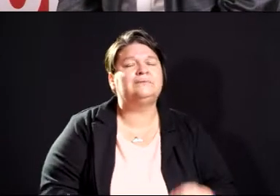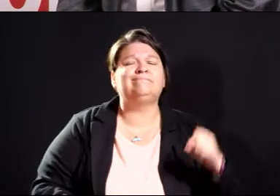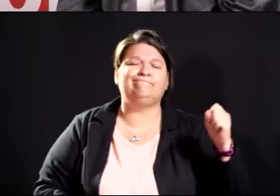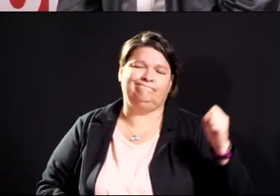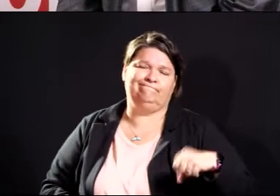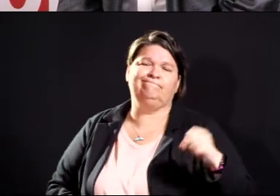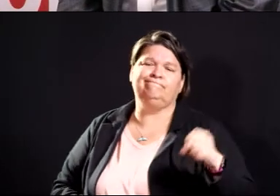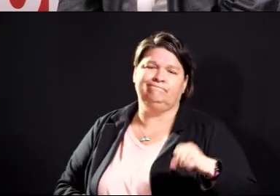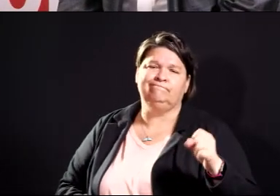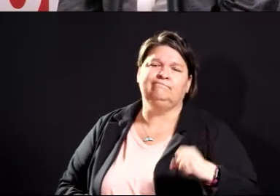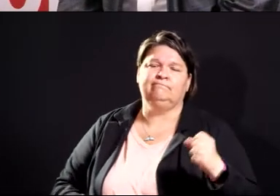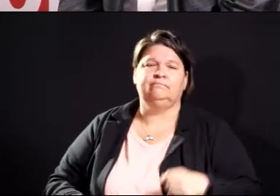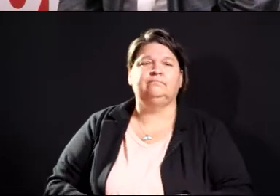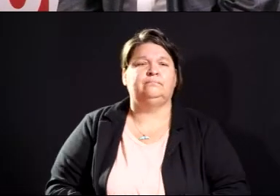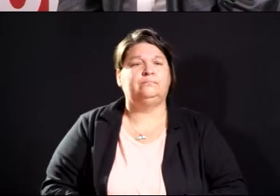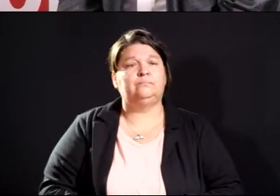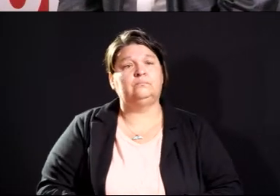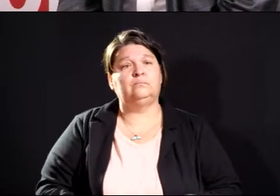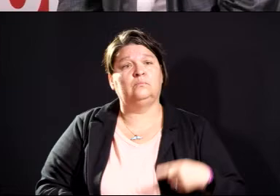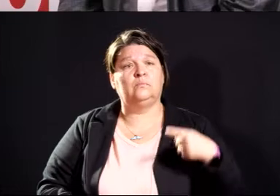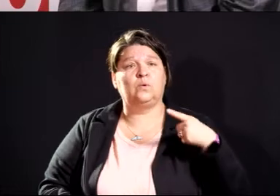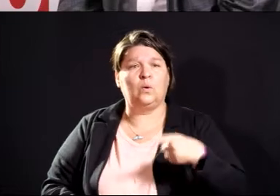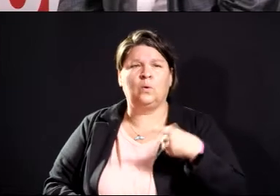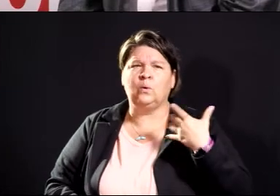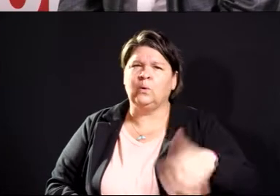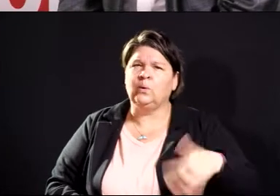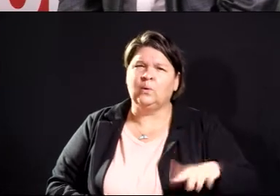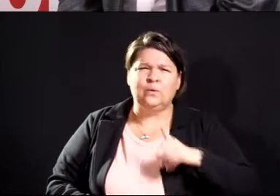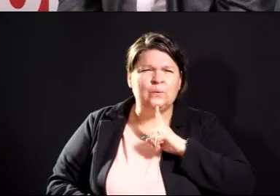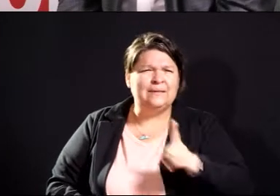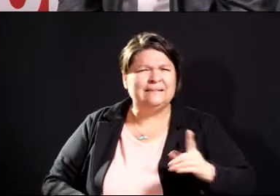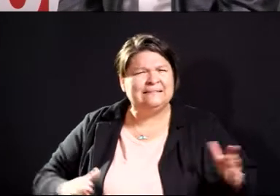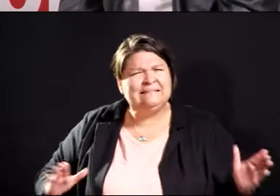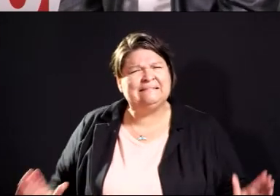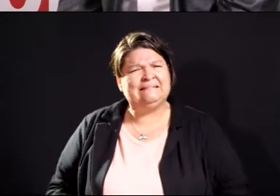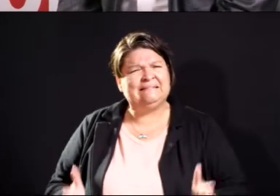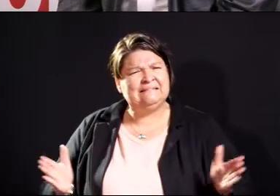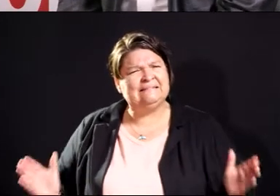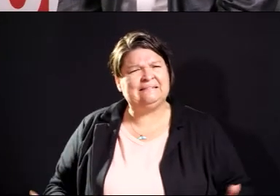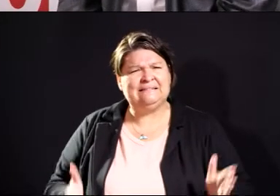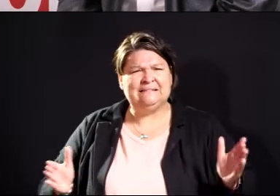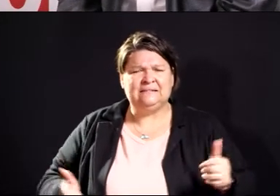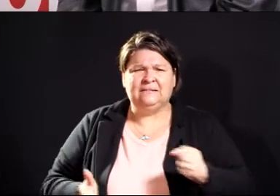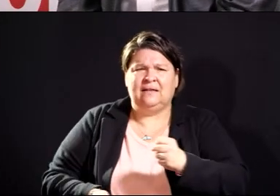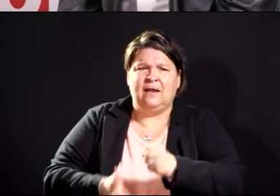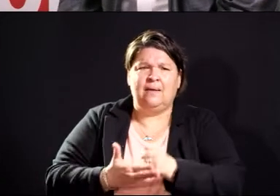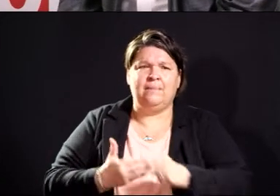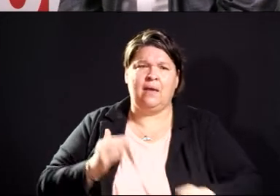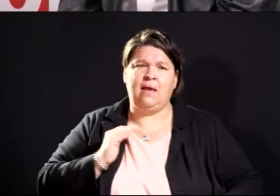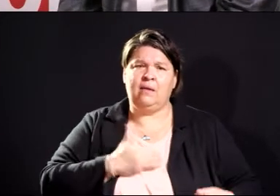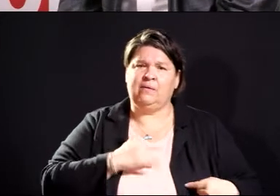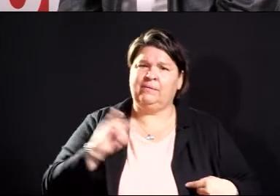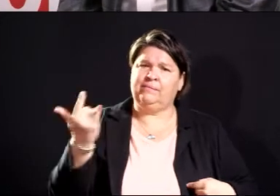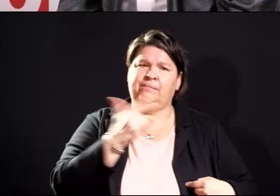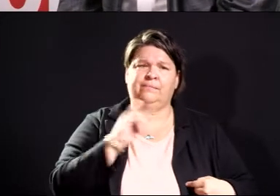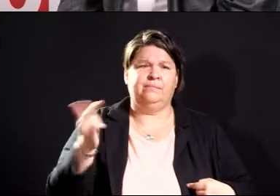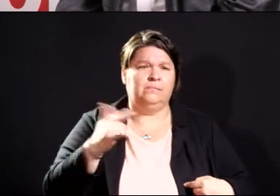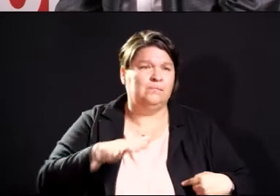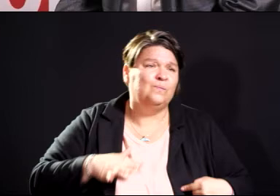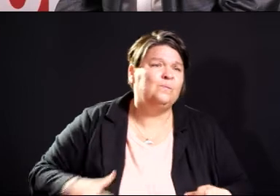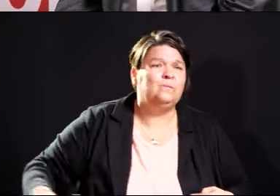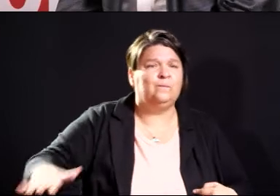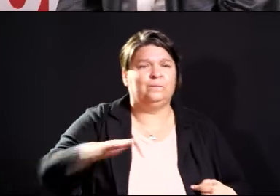really driving this change at DFW Airport over the last 5 years, we've been very focused on growing